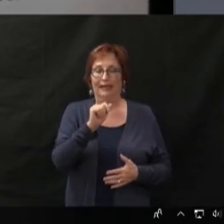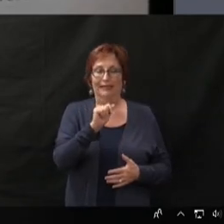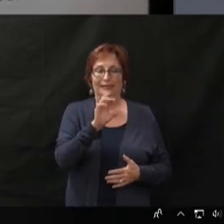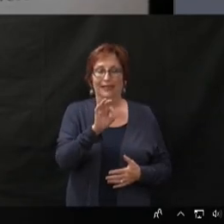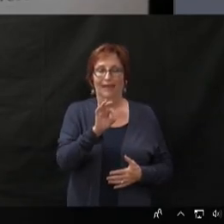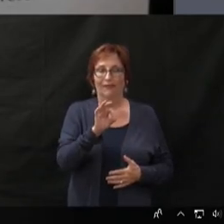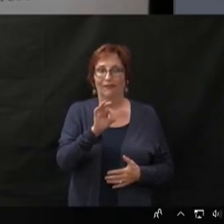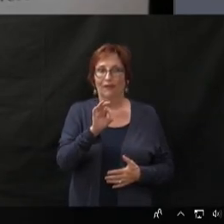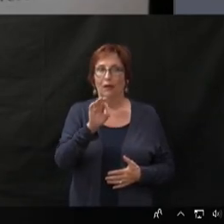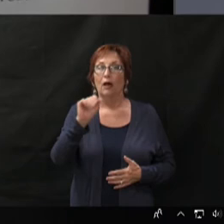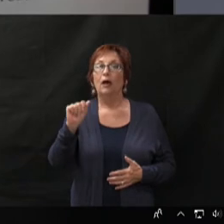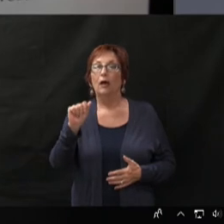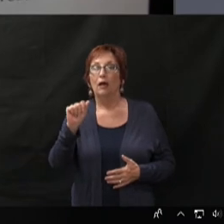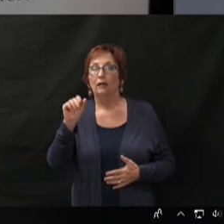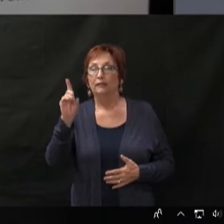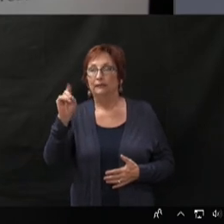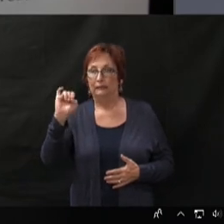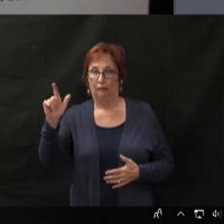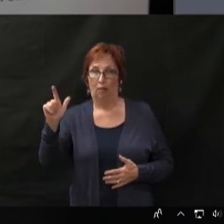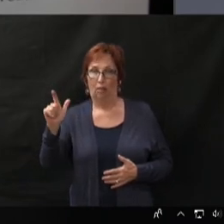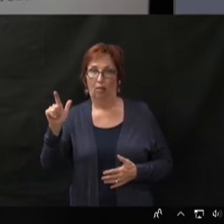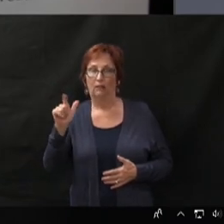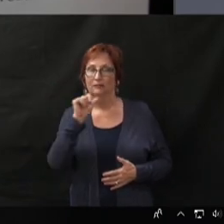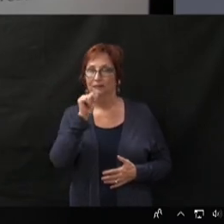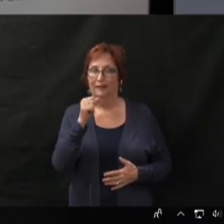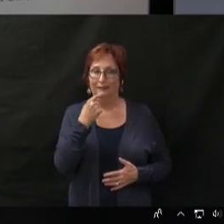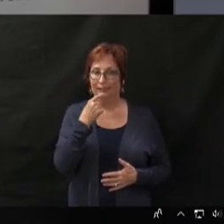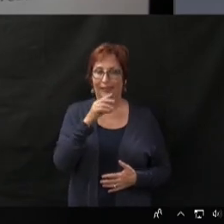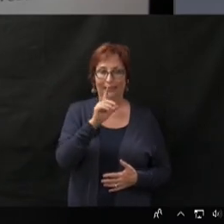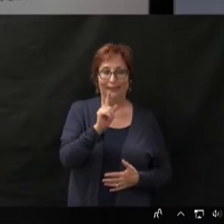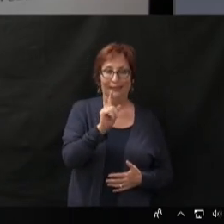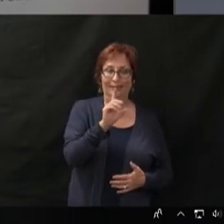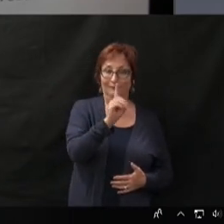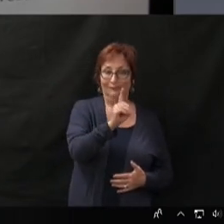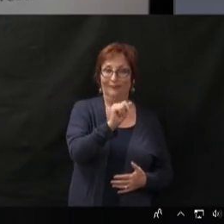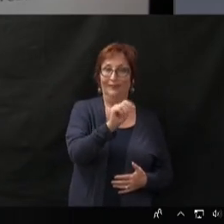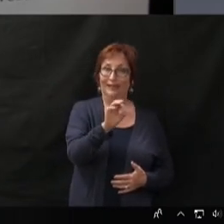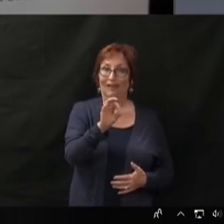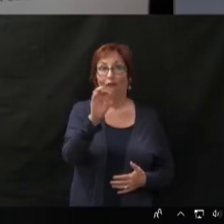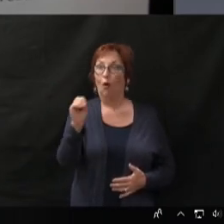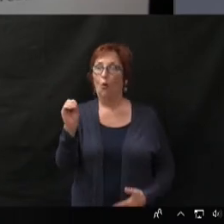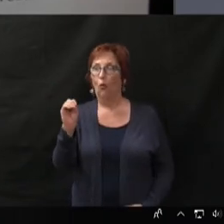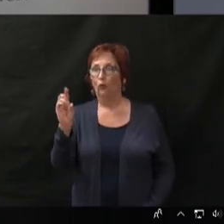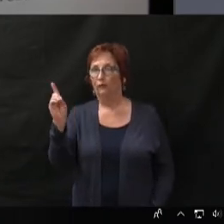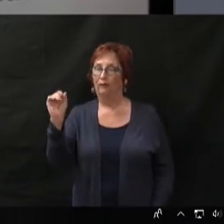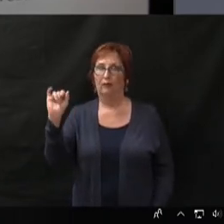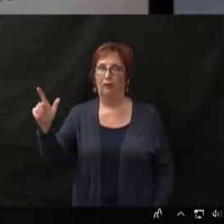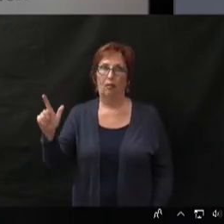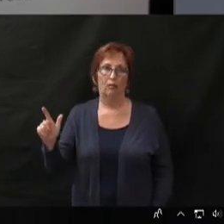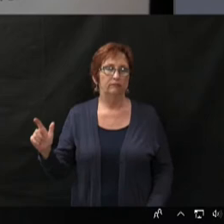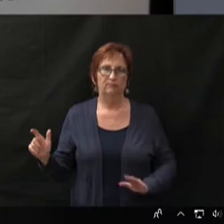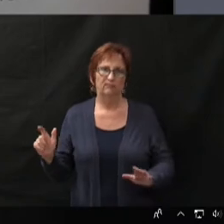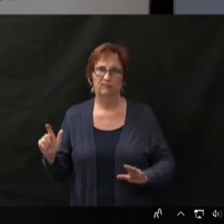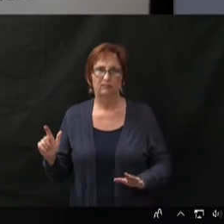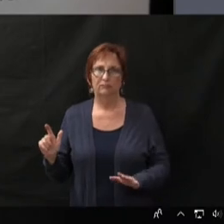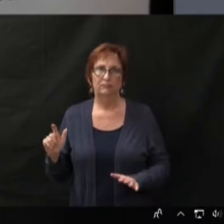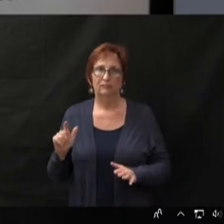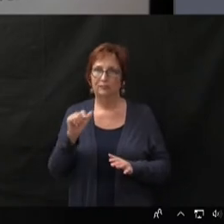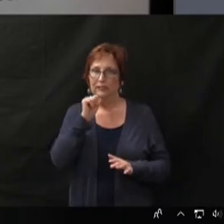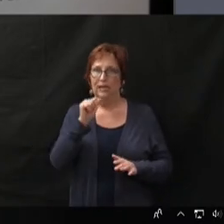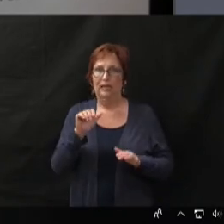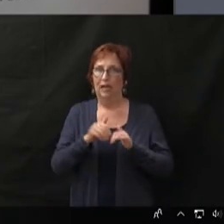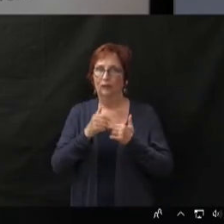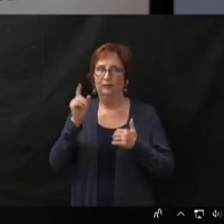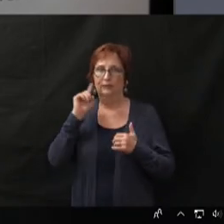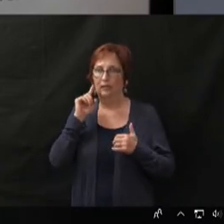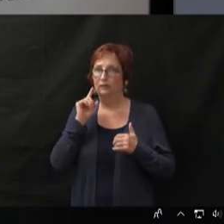daffodil, try that second syllable schwa, daffodil. Try it open, try it schwa. It can also be in closed syllables.